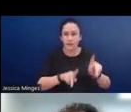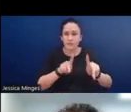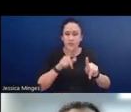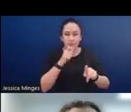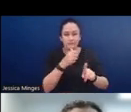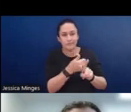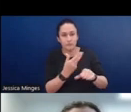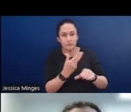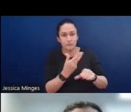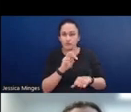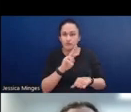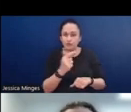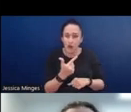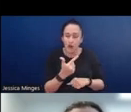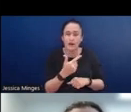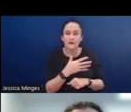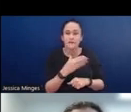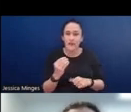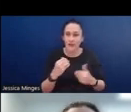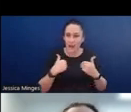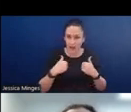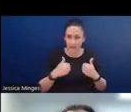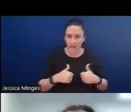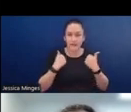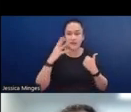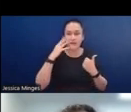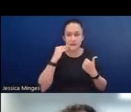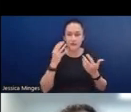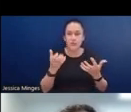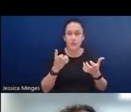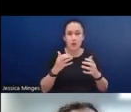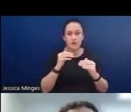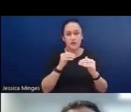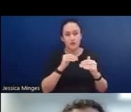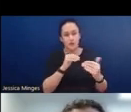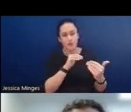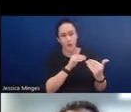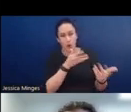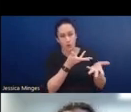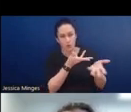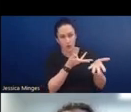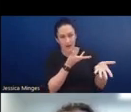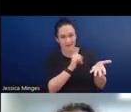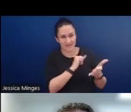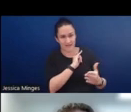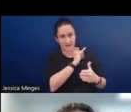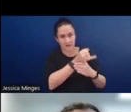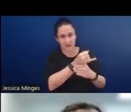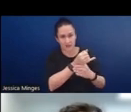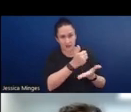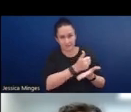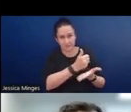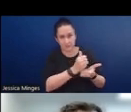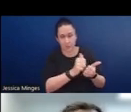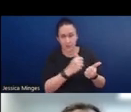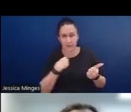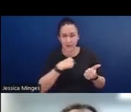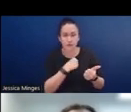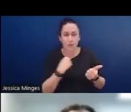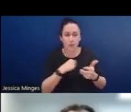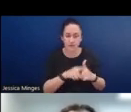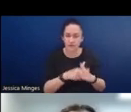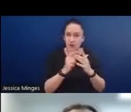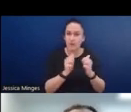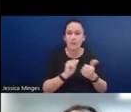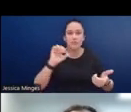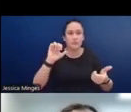people with lived experience to be able to co-create this intervention with us, we started, from the very beginning with